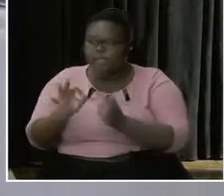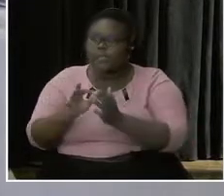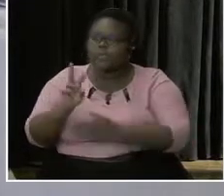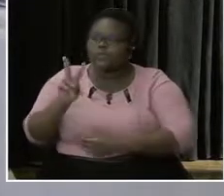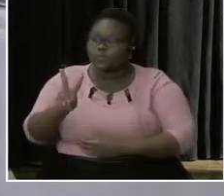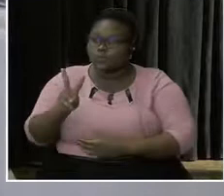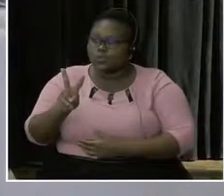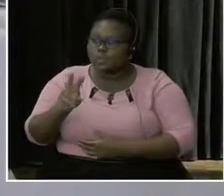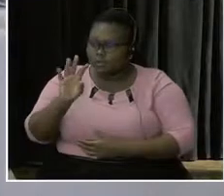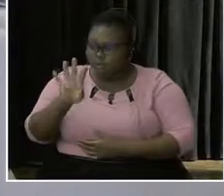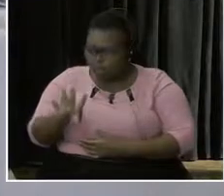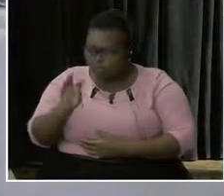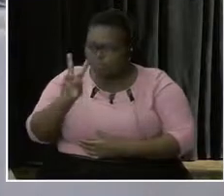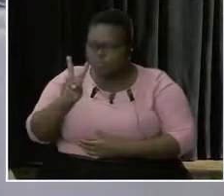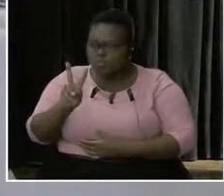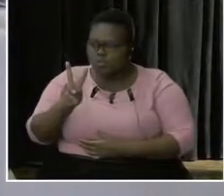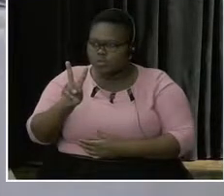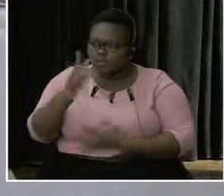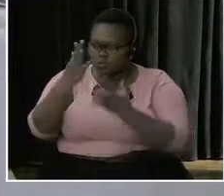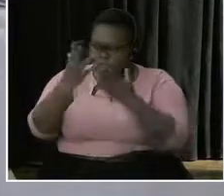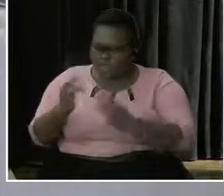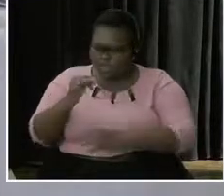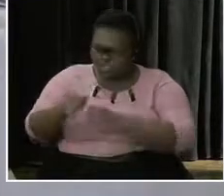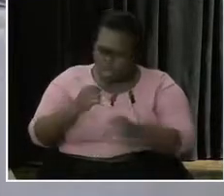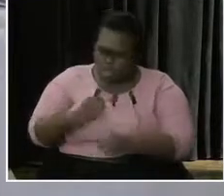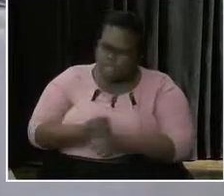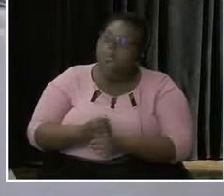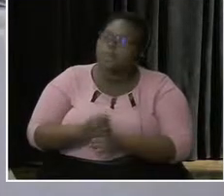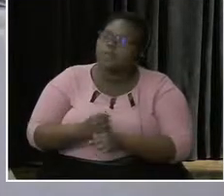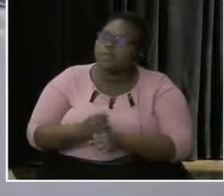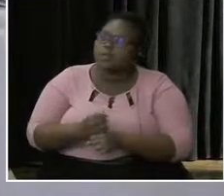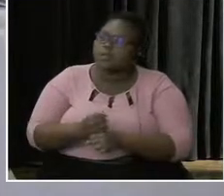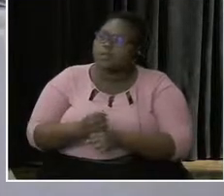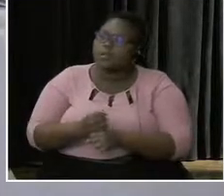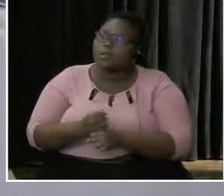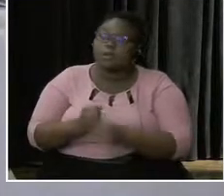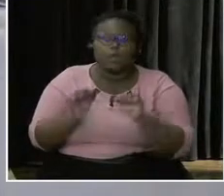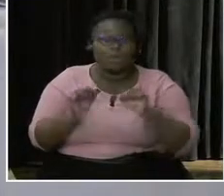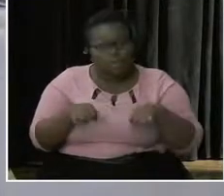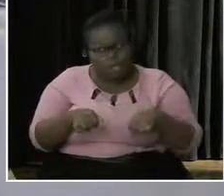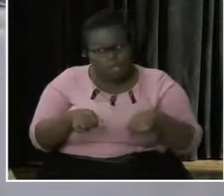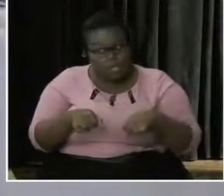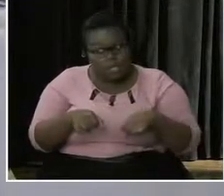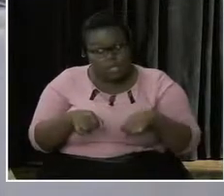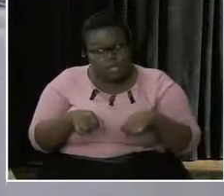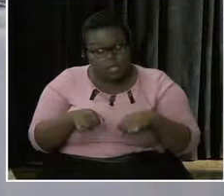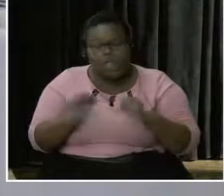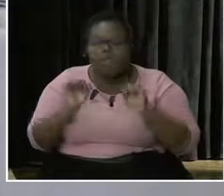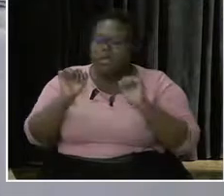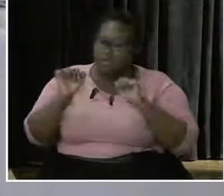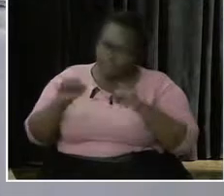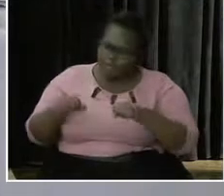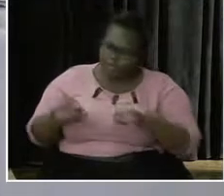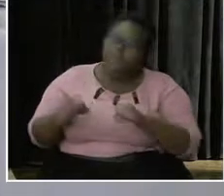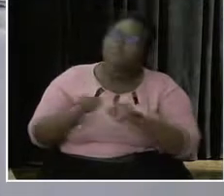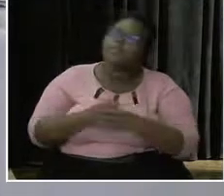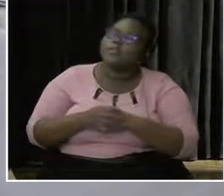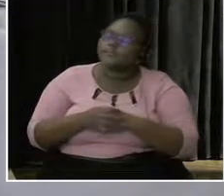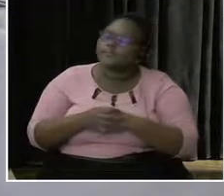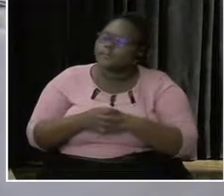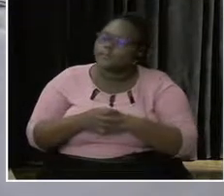2023-2024 financial years. Committee recommends. Is the recommendation agreed? Agreed.